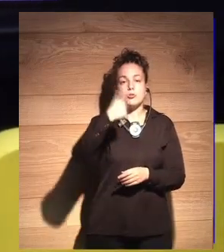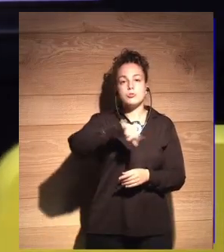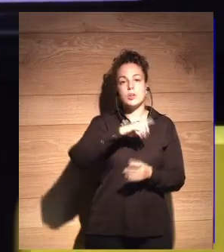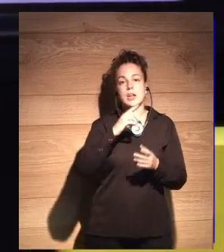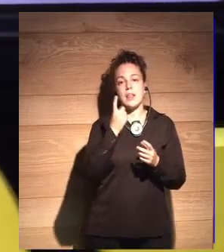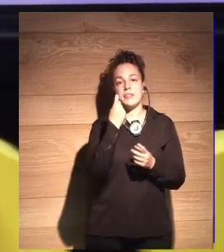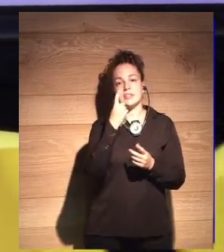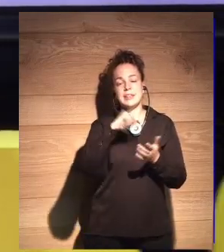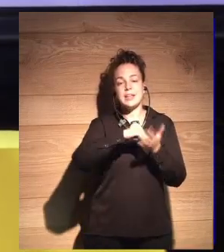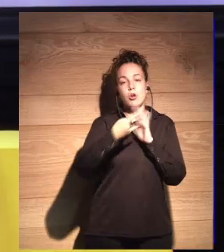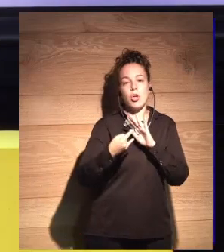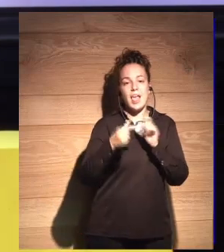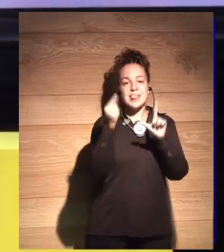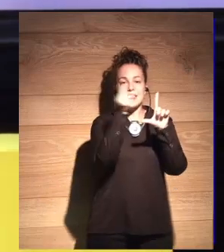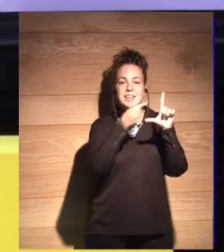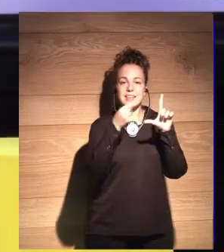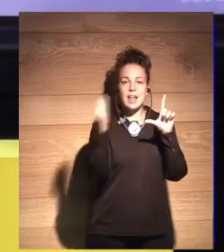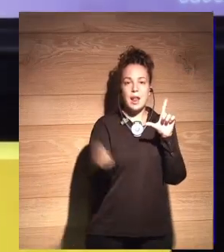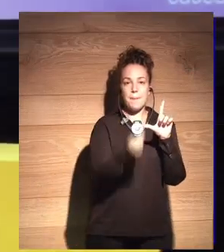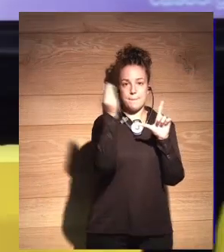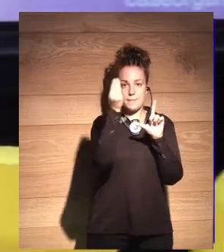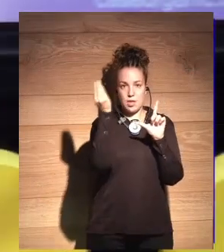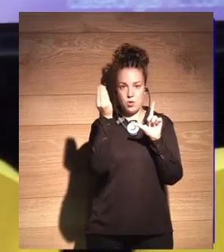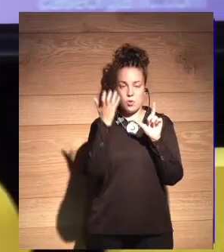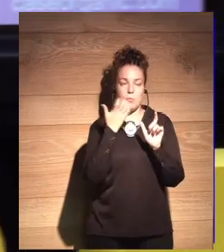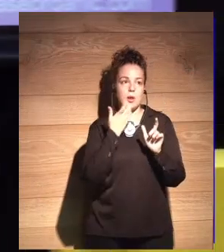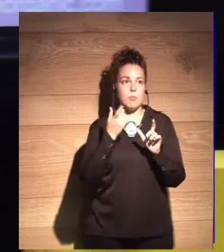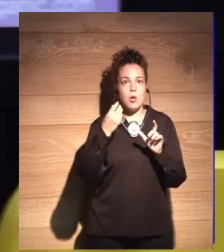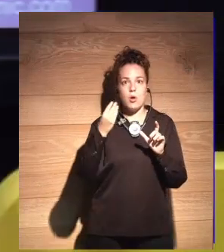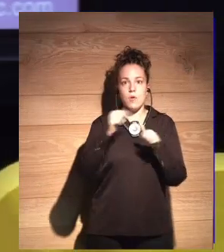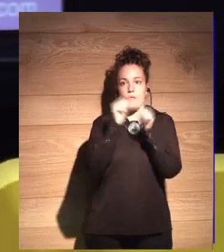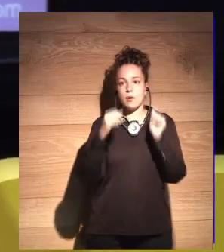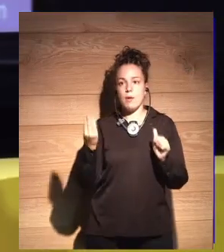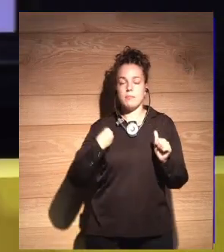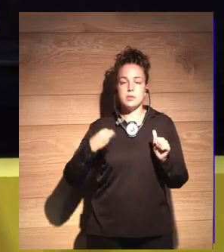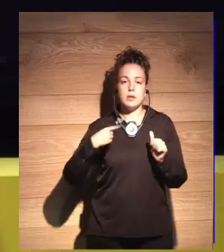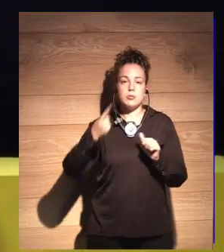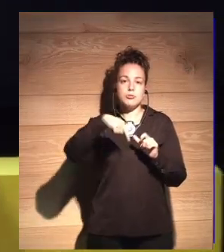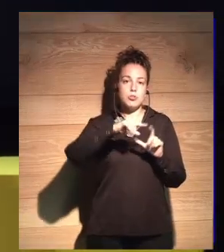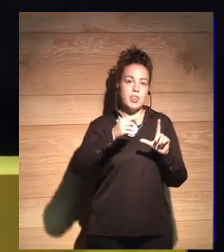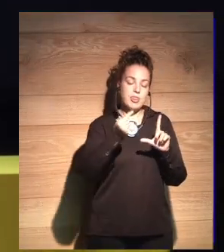as well as we designed electricity, as well as we designed the original phone.